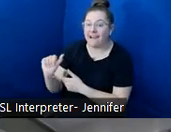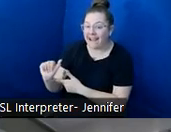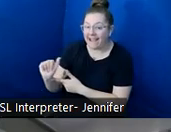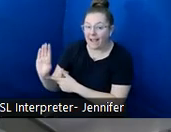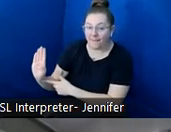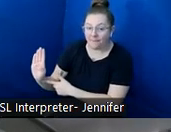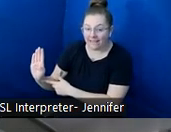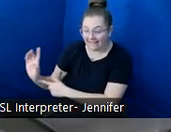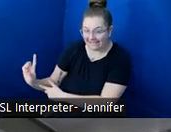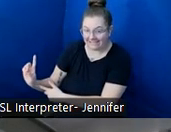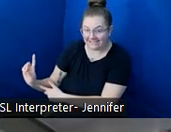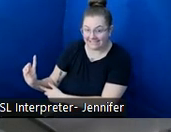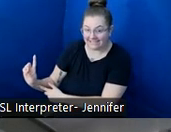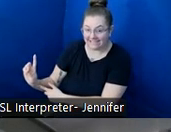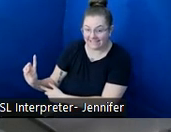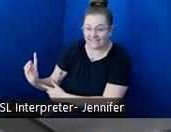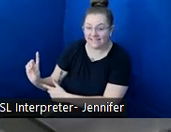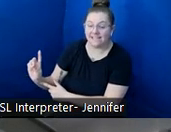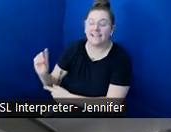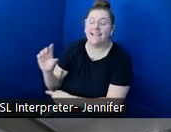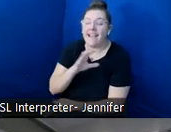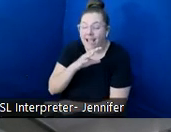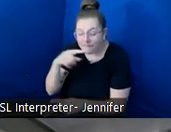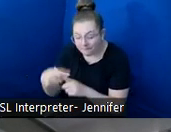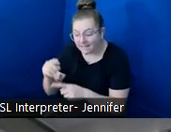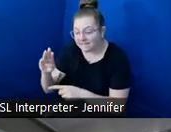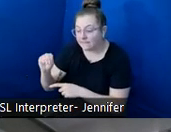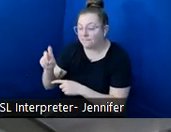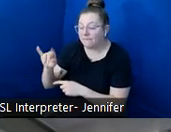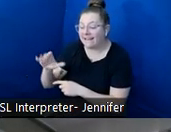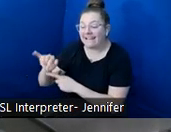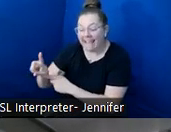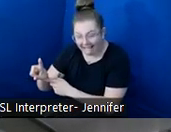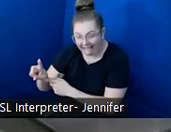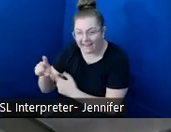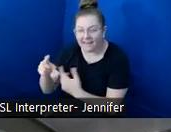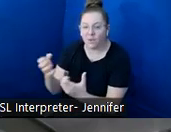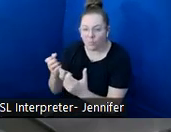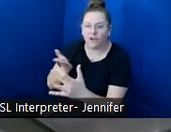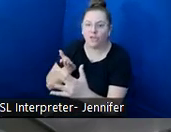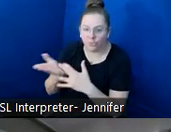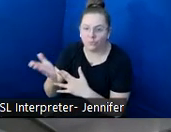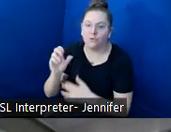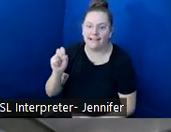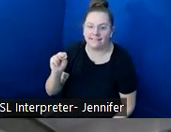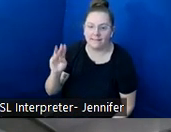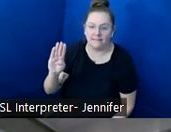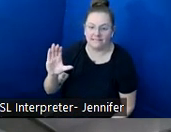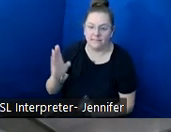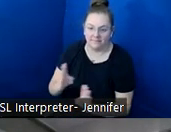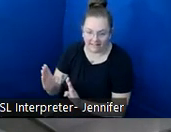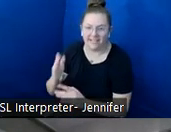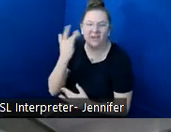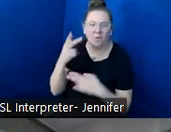B, and D, and their Medicaid healthcare benefits through an SNBC plan. That is why it's called